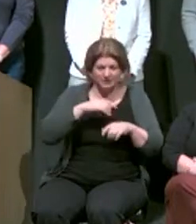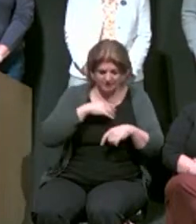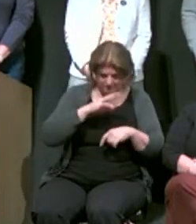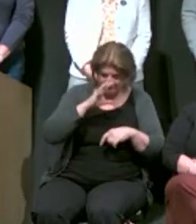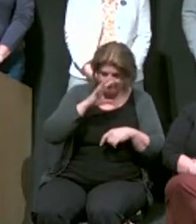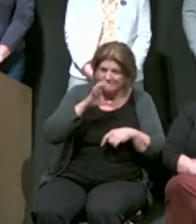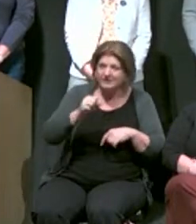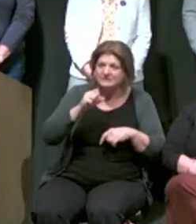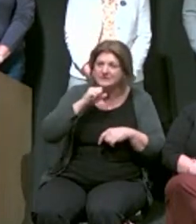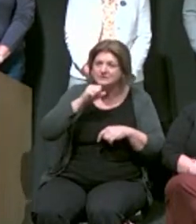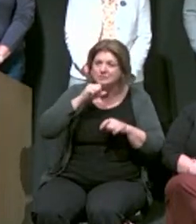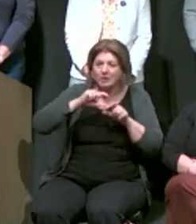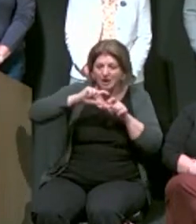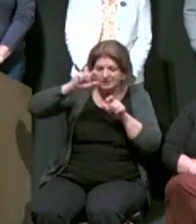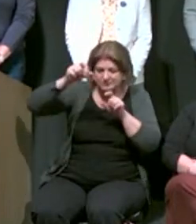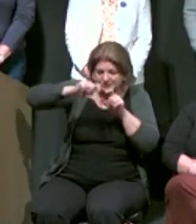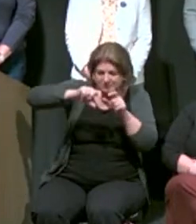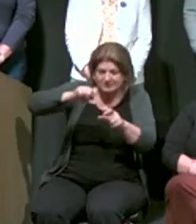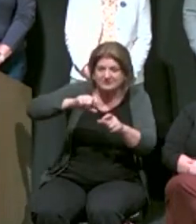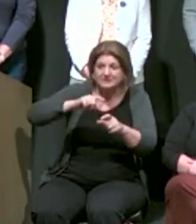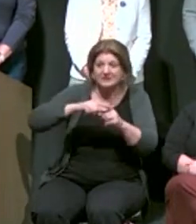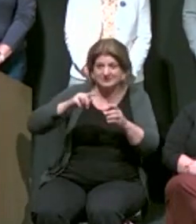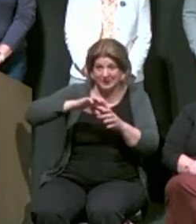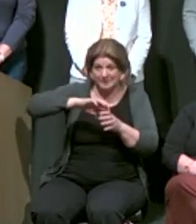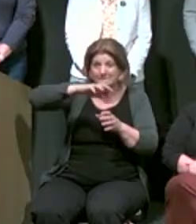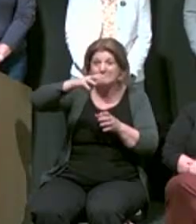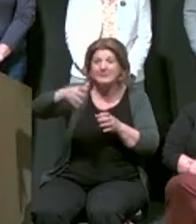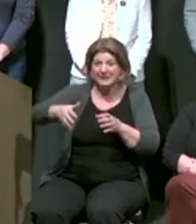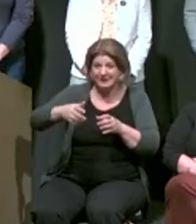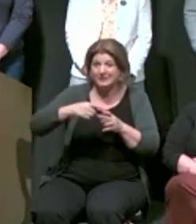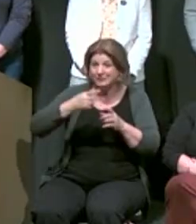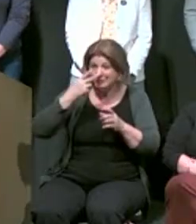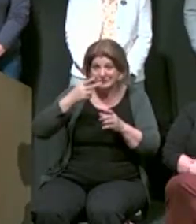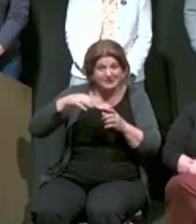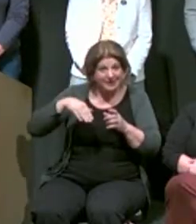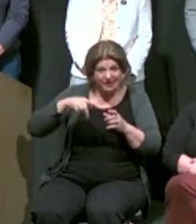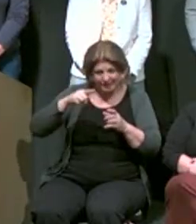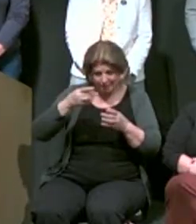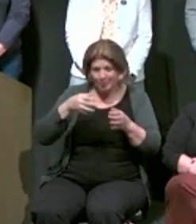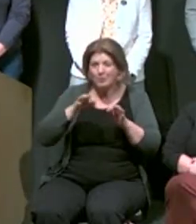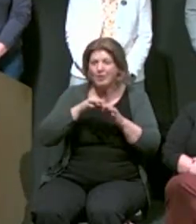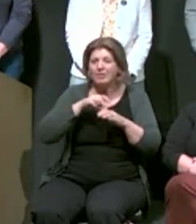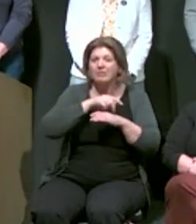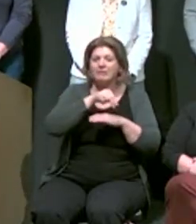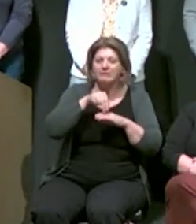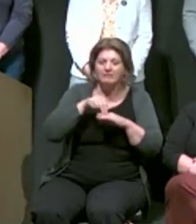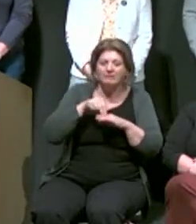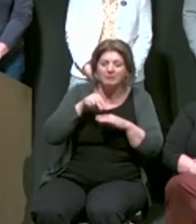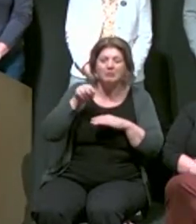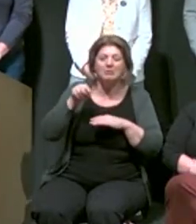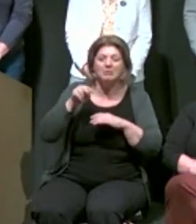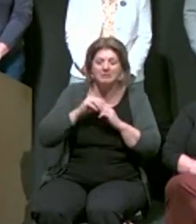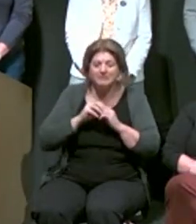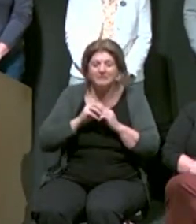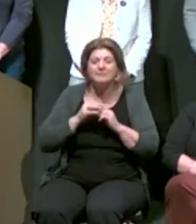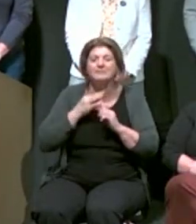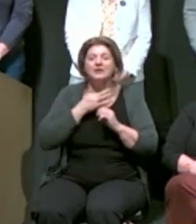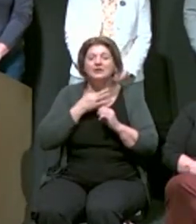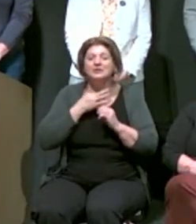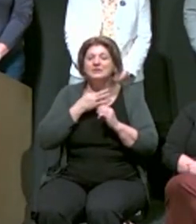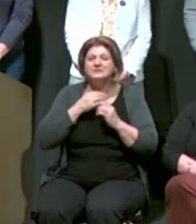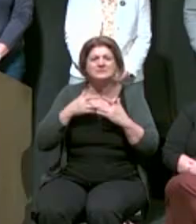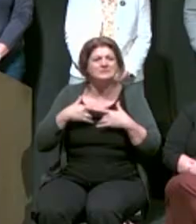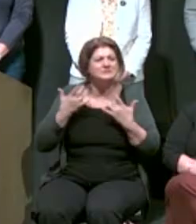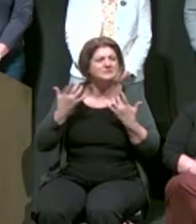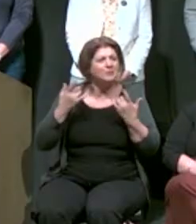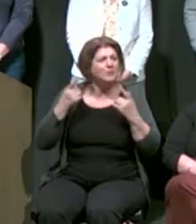by that. It's really big. In case you haven't seen it, it's definitely worth a trip down there to look. I just want to know what's going on.